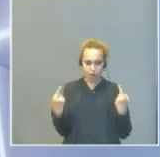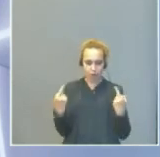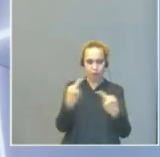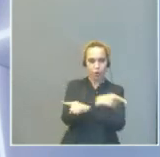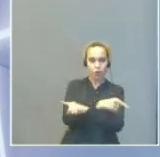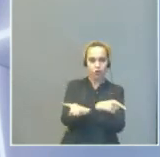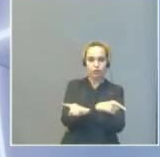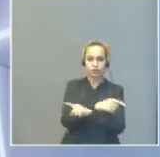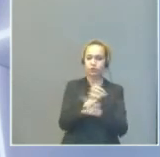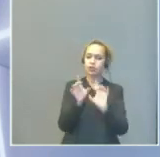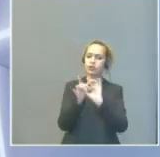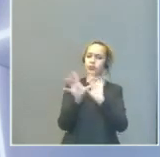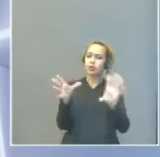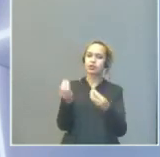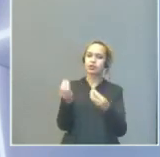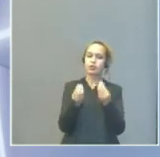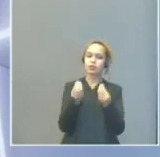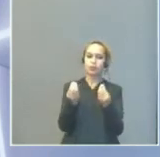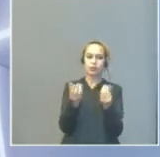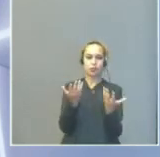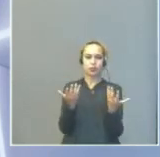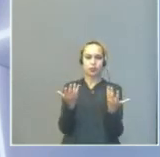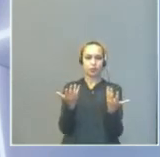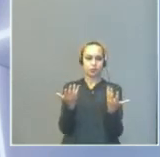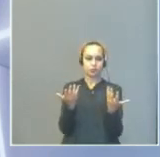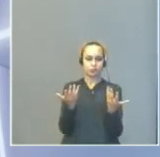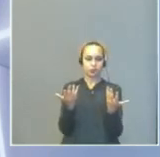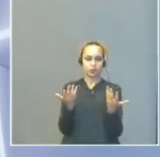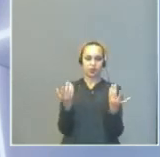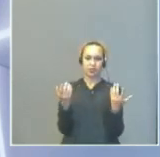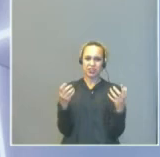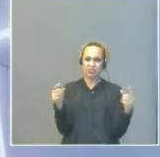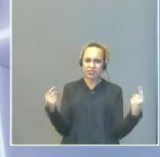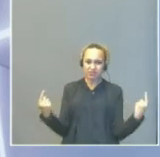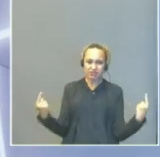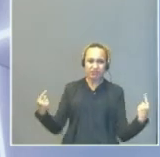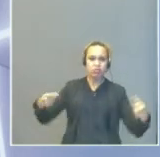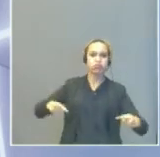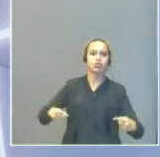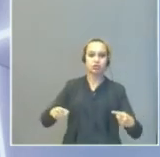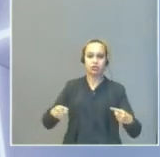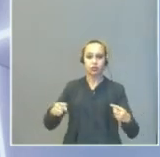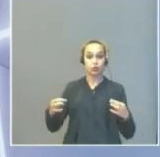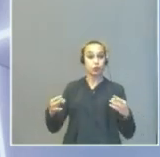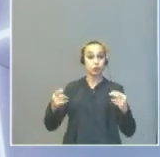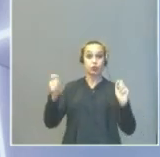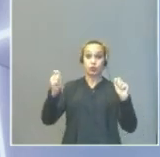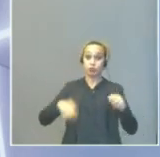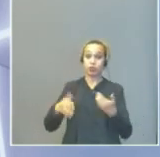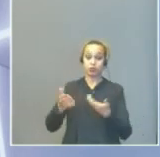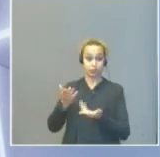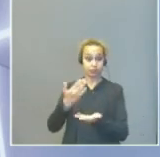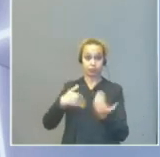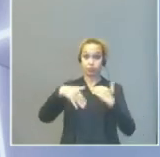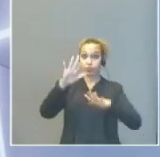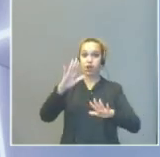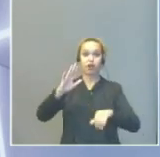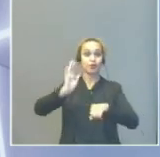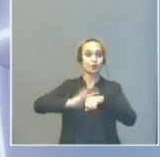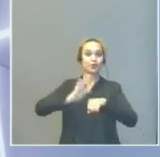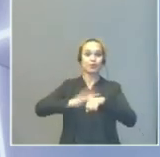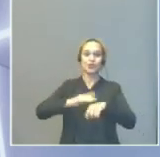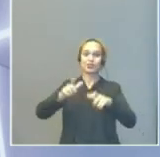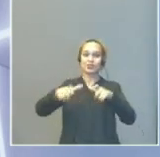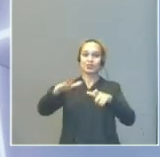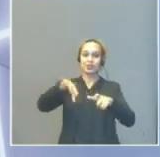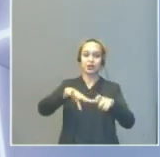conspiratorial, controversial notions of what might yet be to thrive in the same space? Because when we think